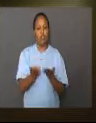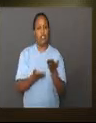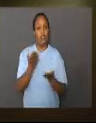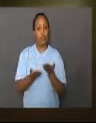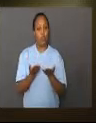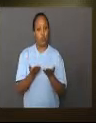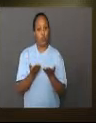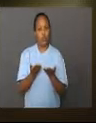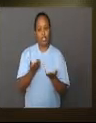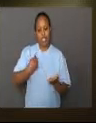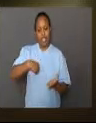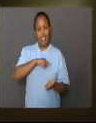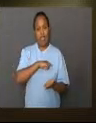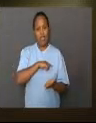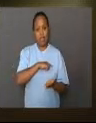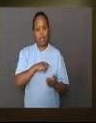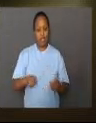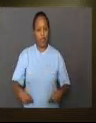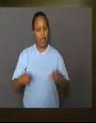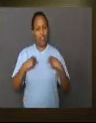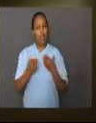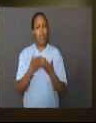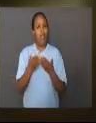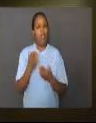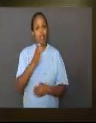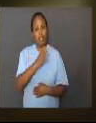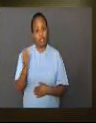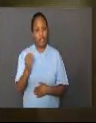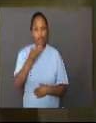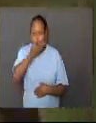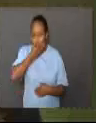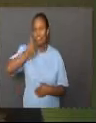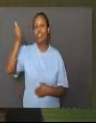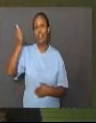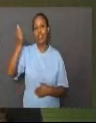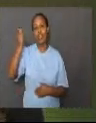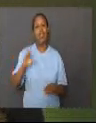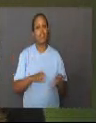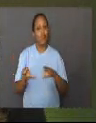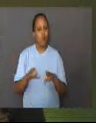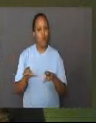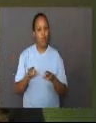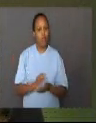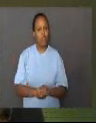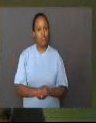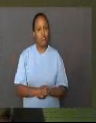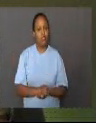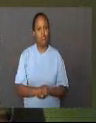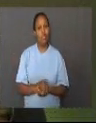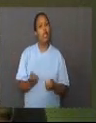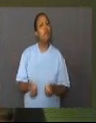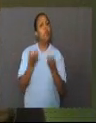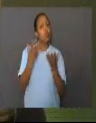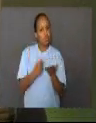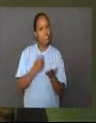that make our lives easier and better. Many of these